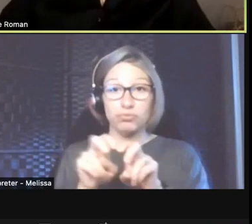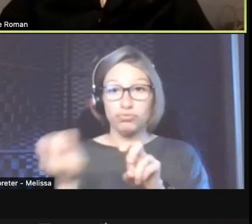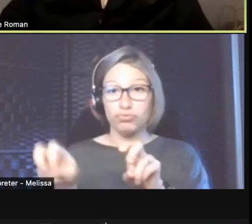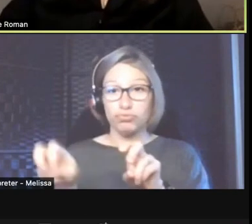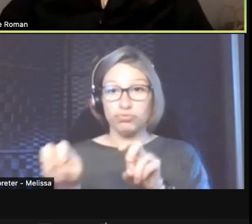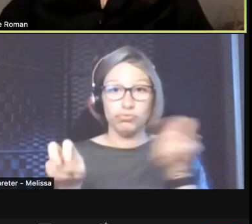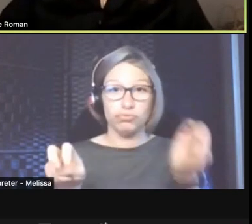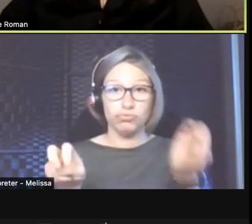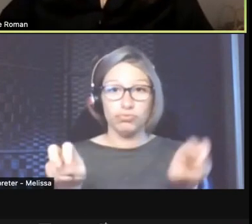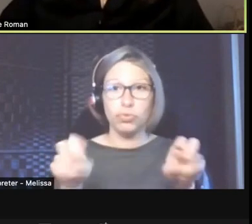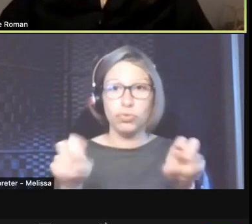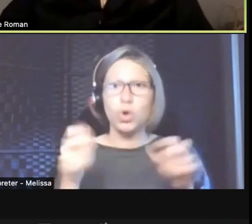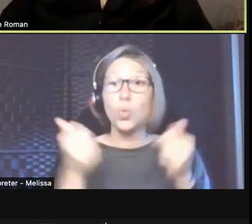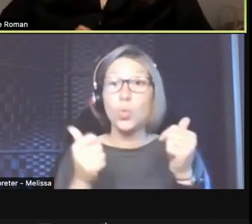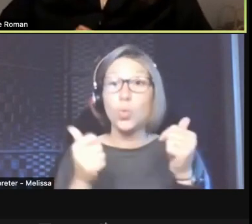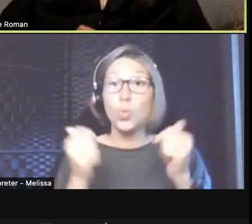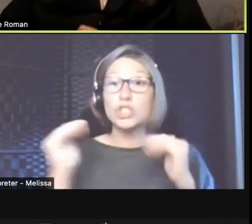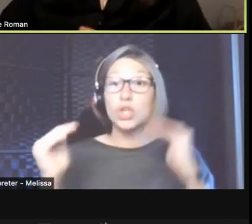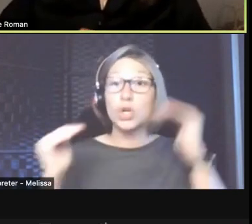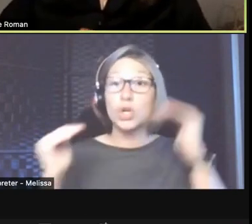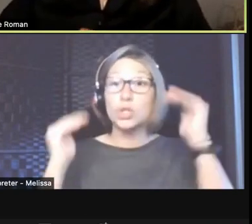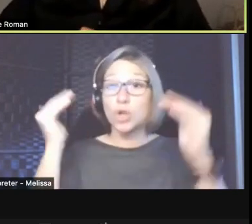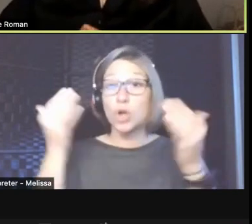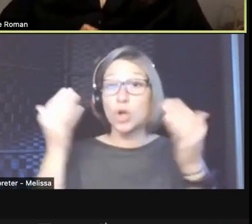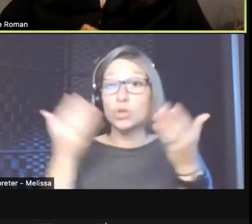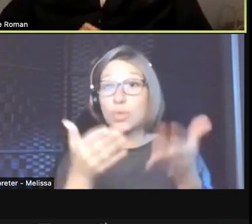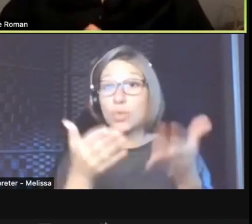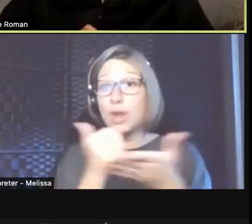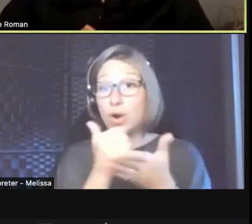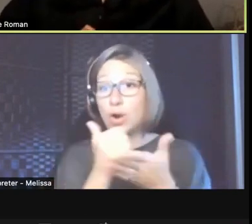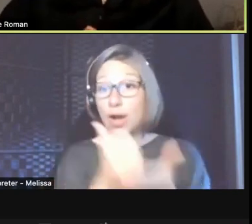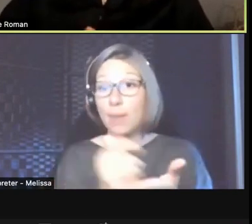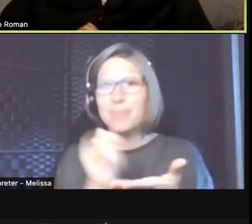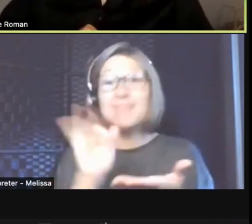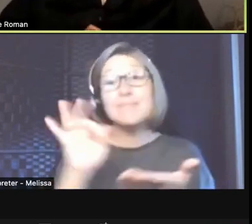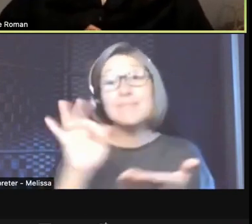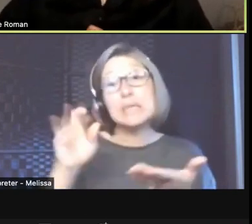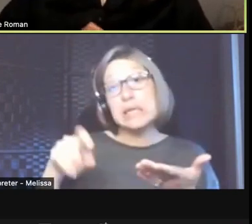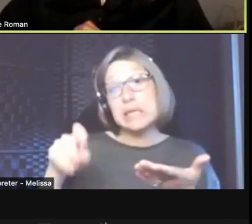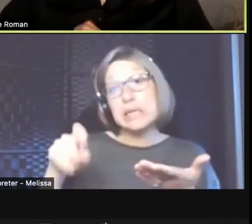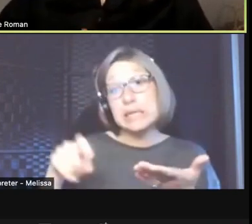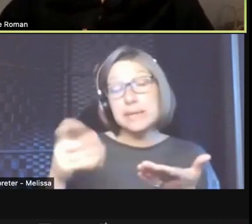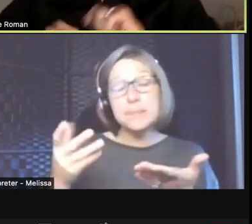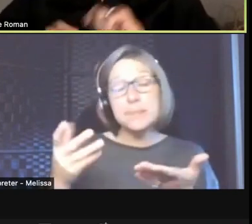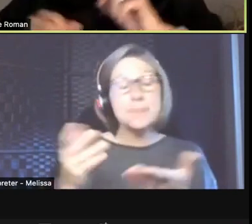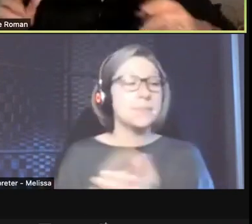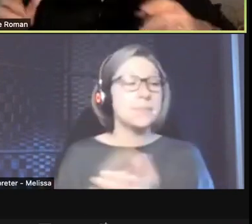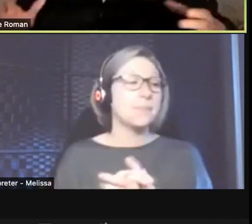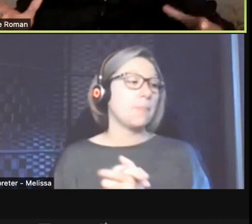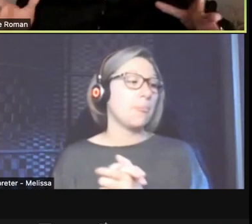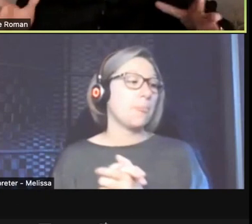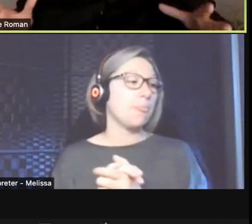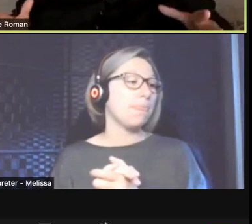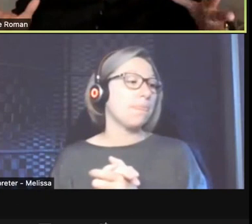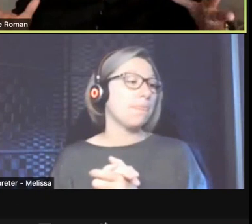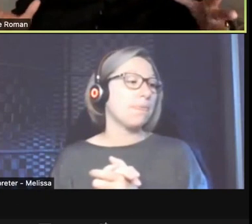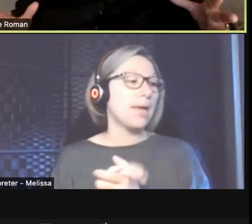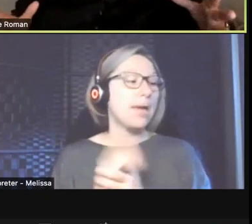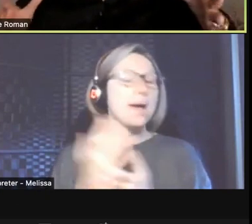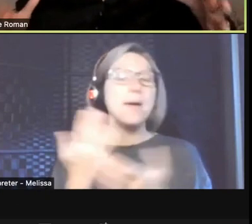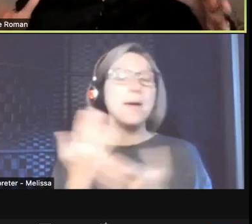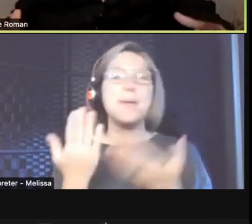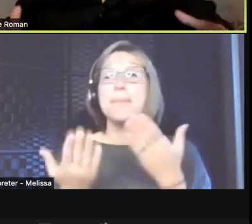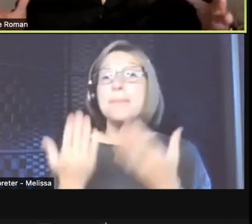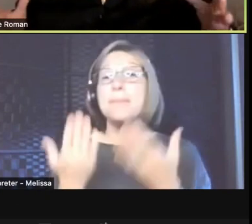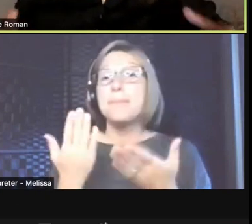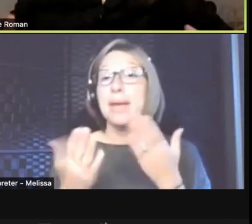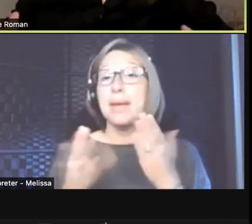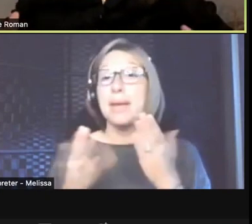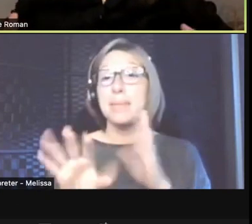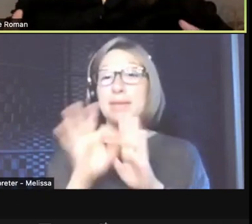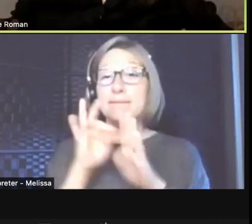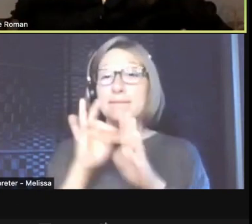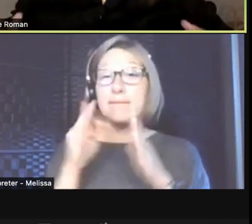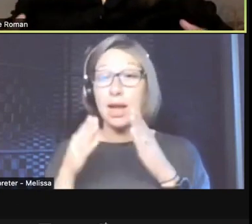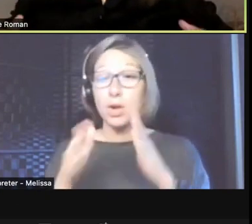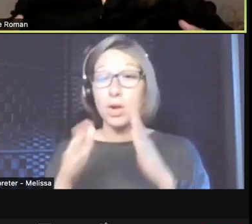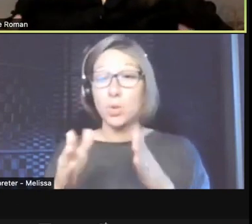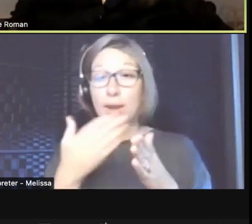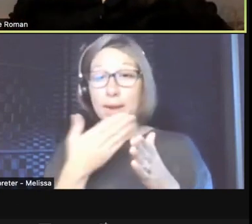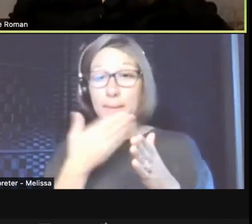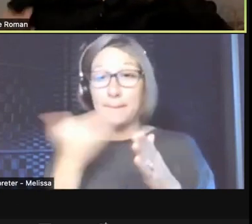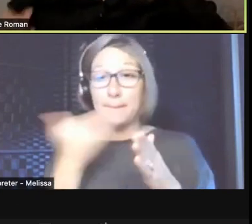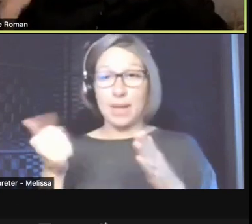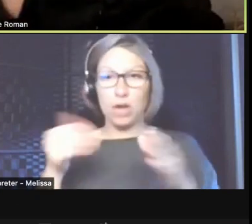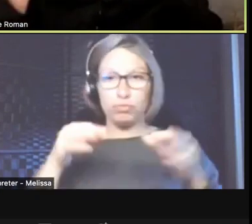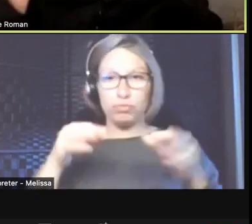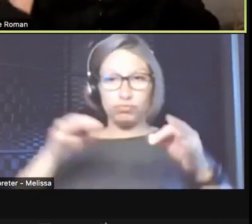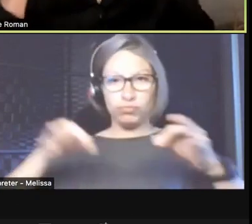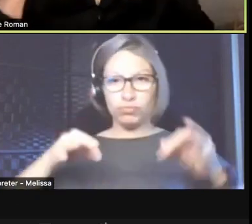what grown-ups were there to help him if he needed it. Maybe to find a way to kind of better define his lunch space